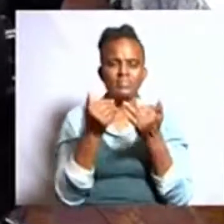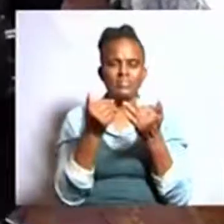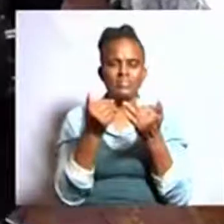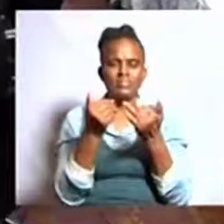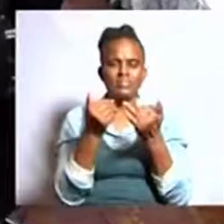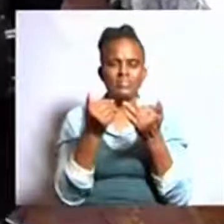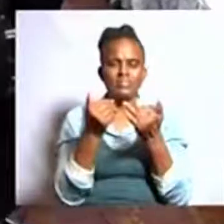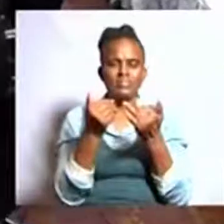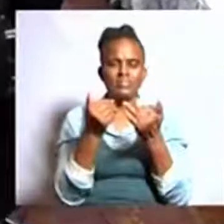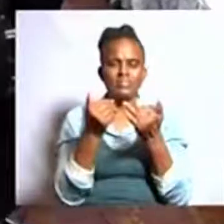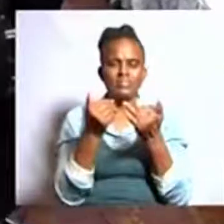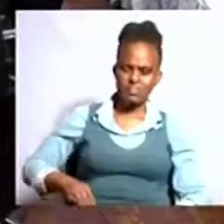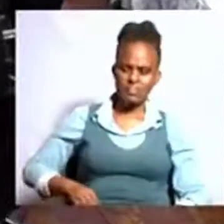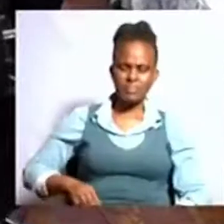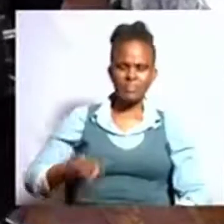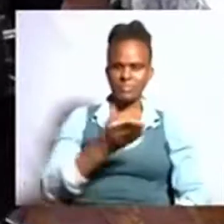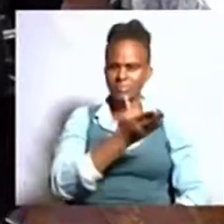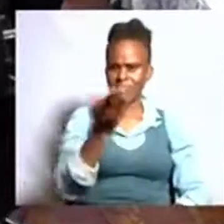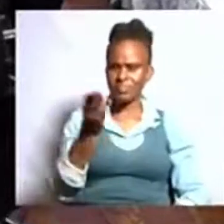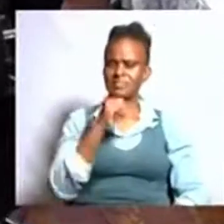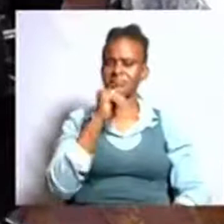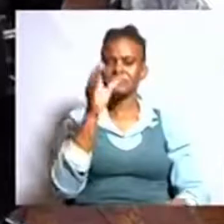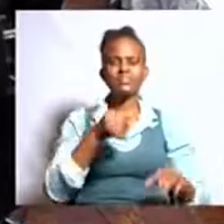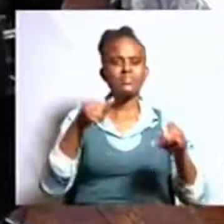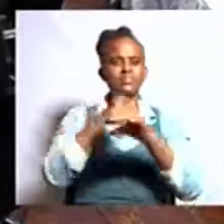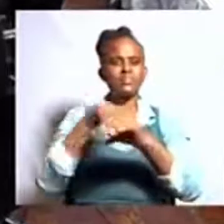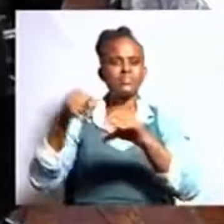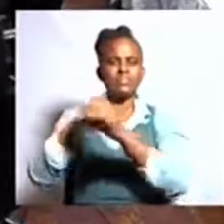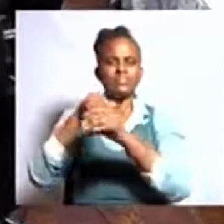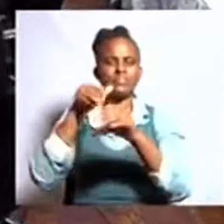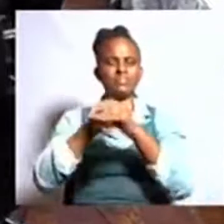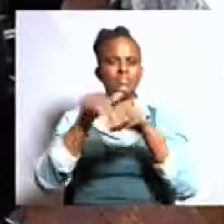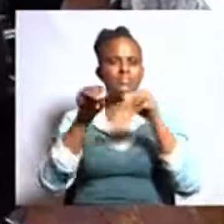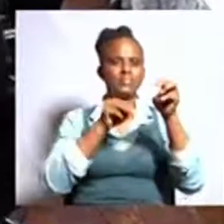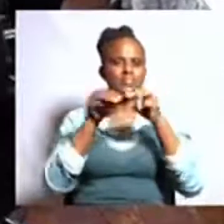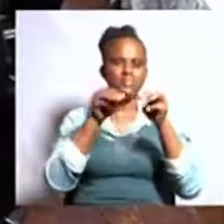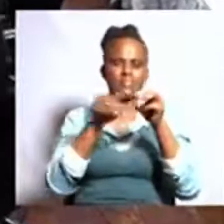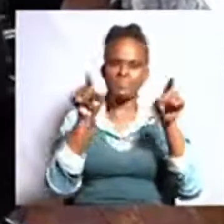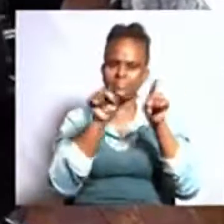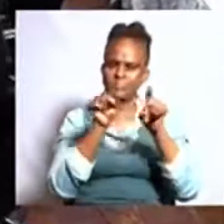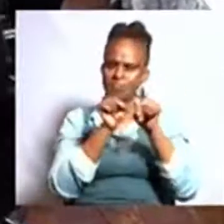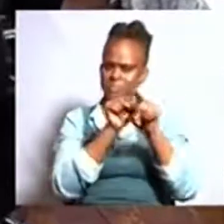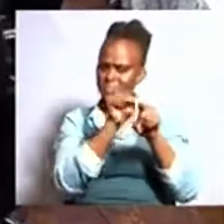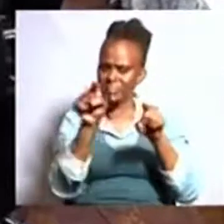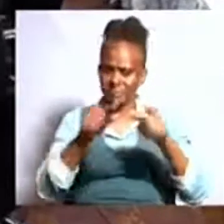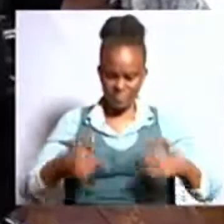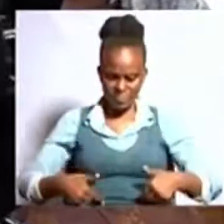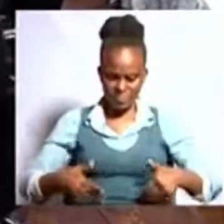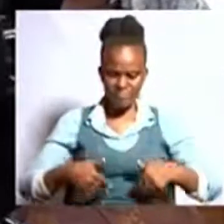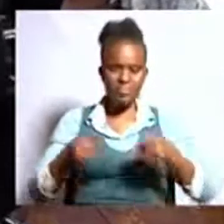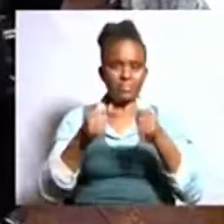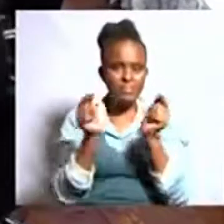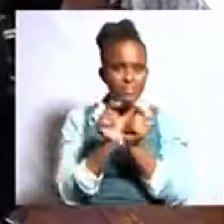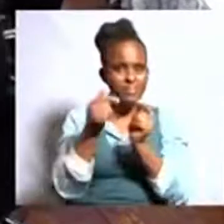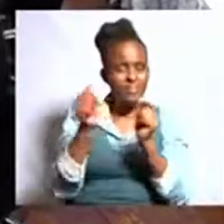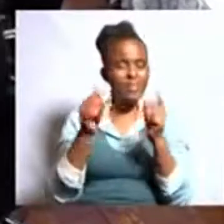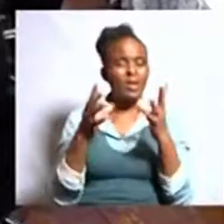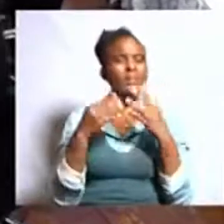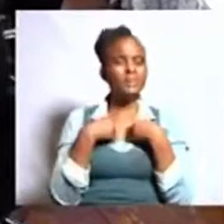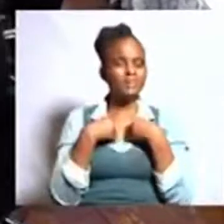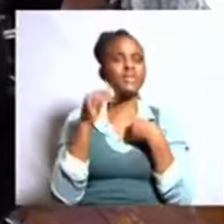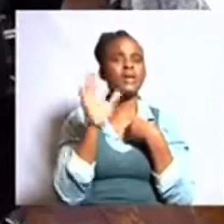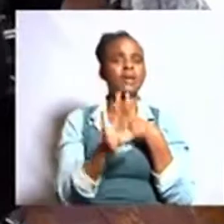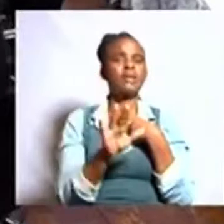overaged members were not involved in management of the said youth groups. You acknowledge, of course, that yes, they were